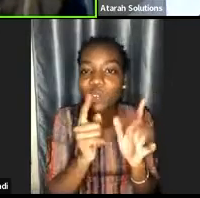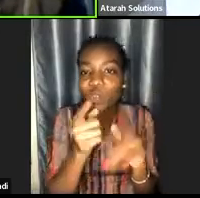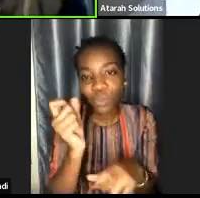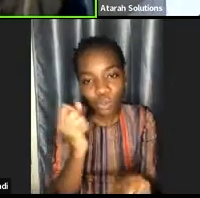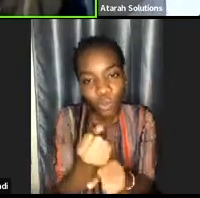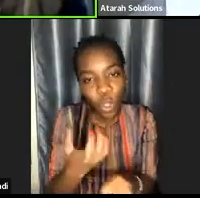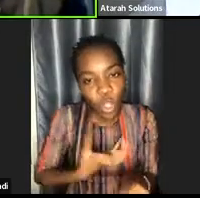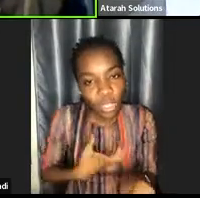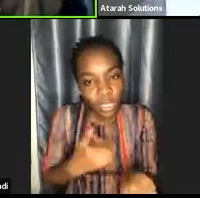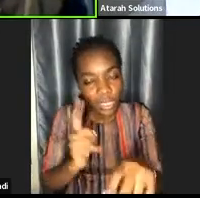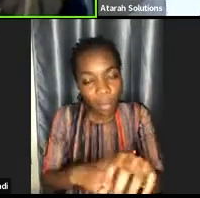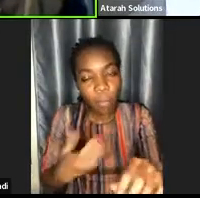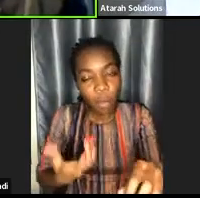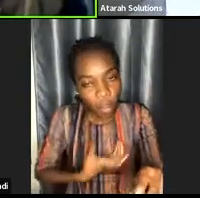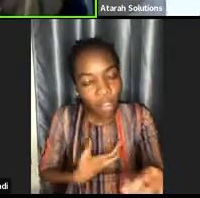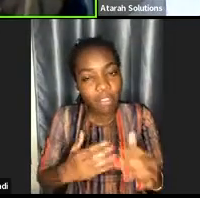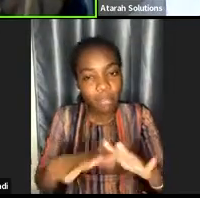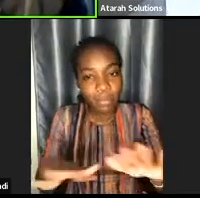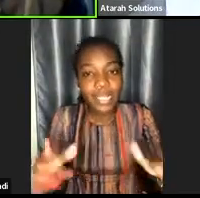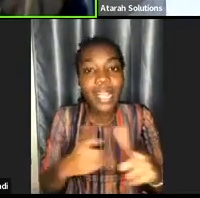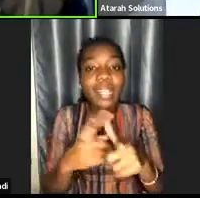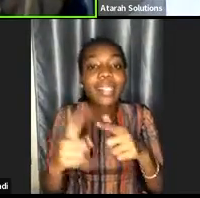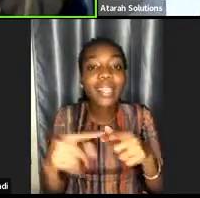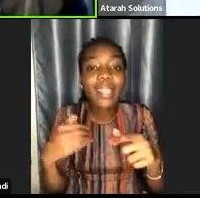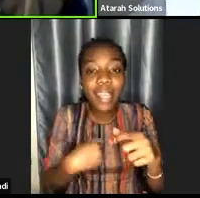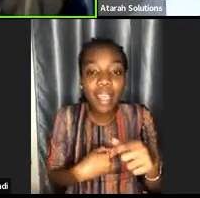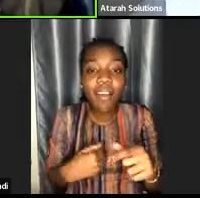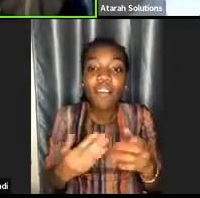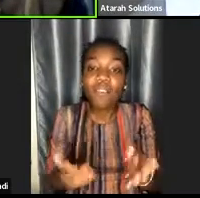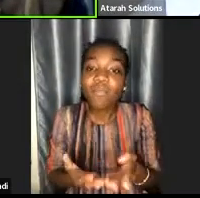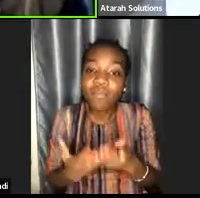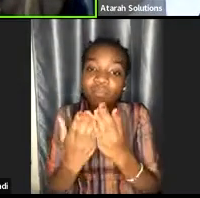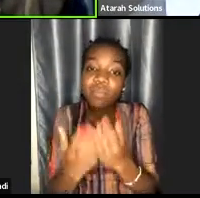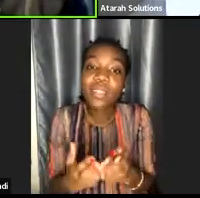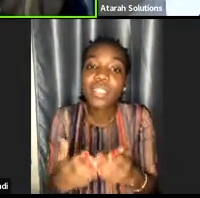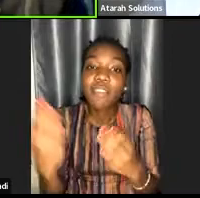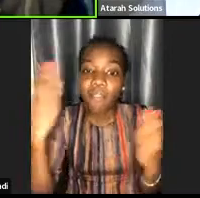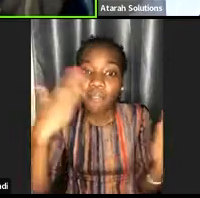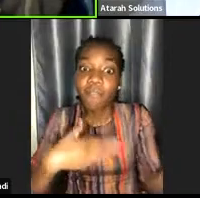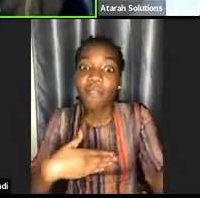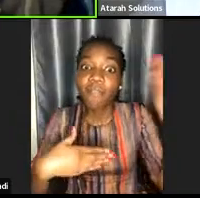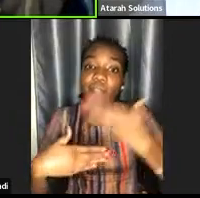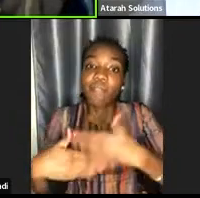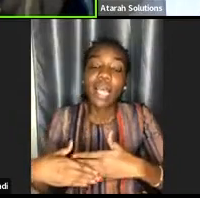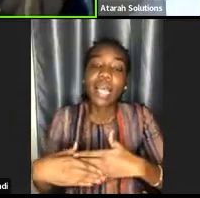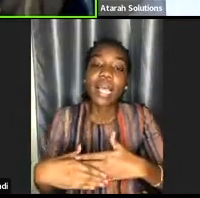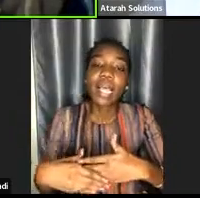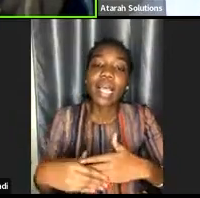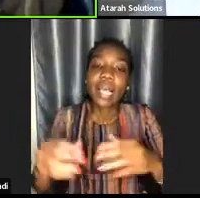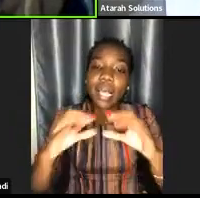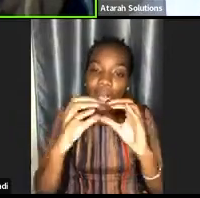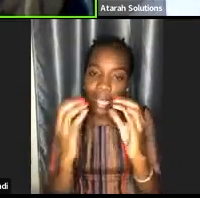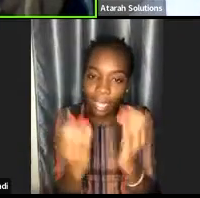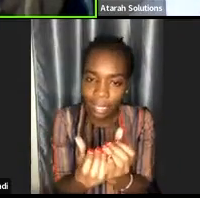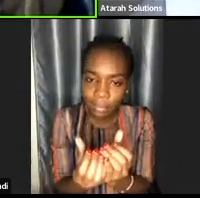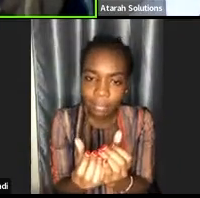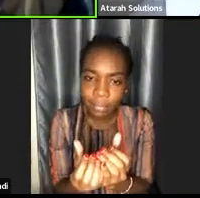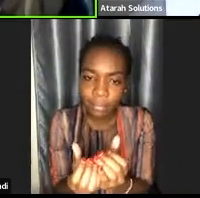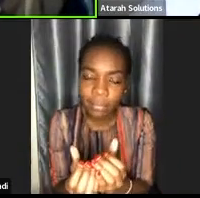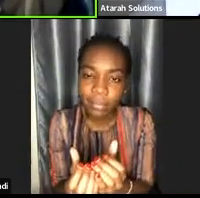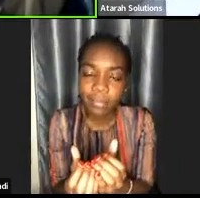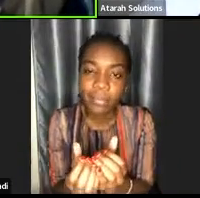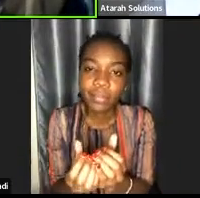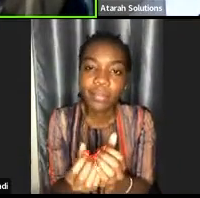then we also offer physical classes or physical workshops, so that then if there are quora, there's